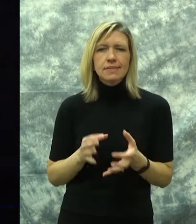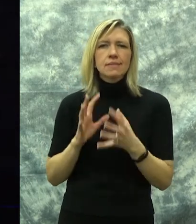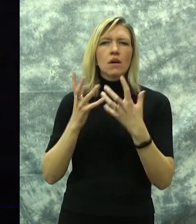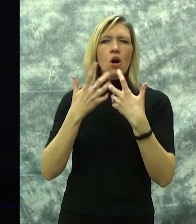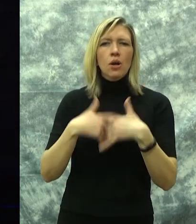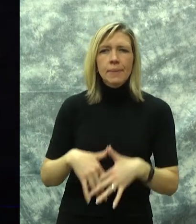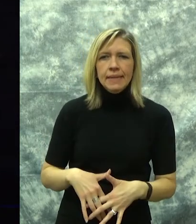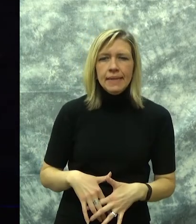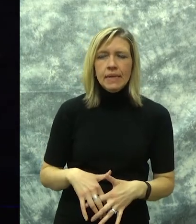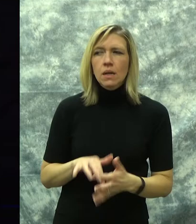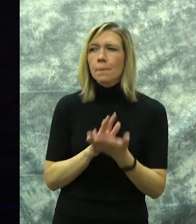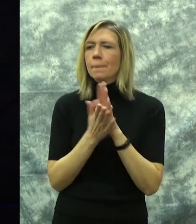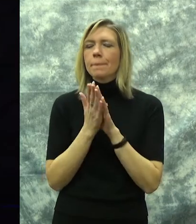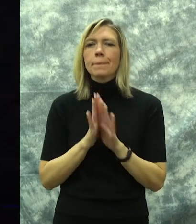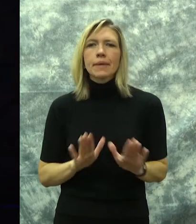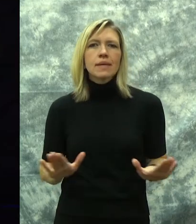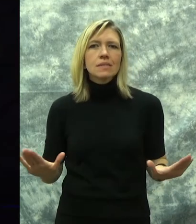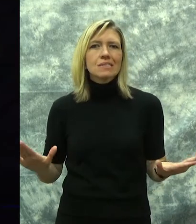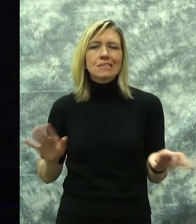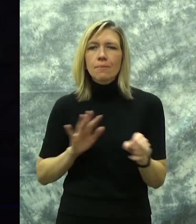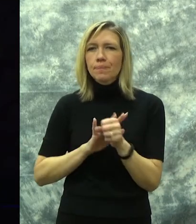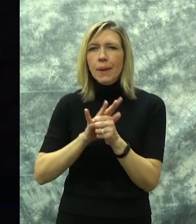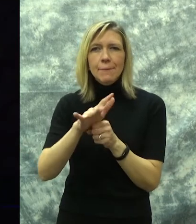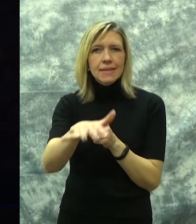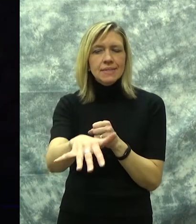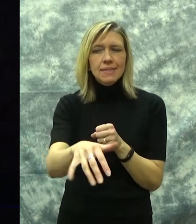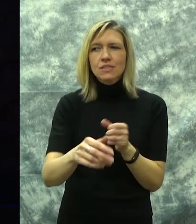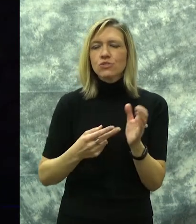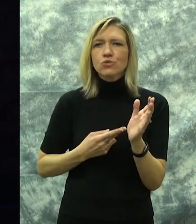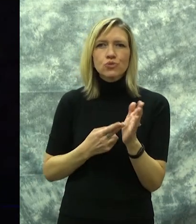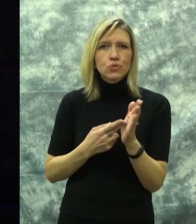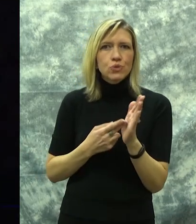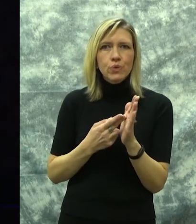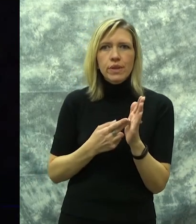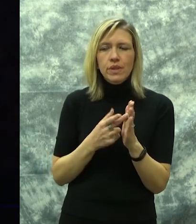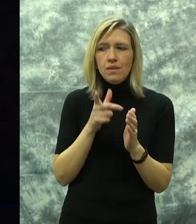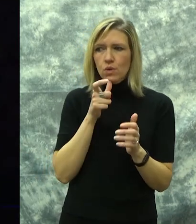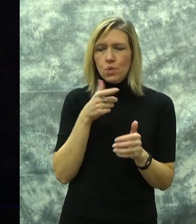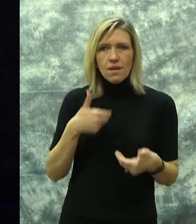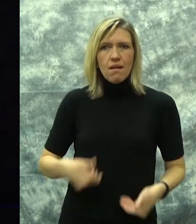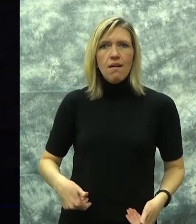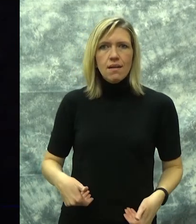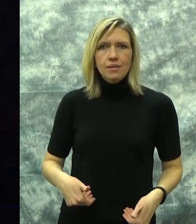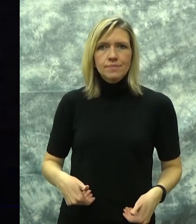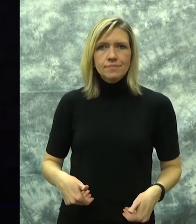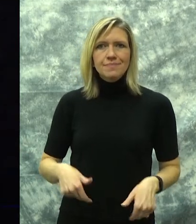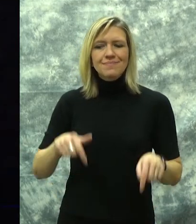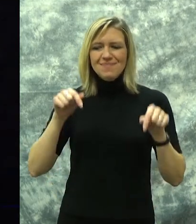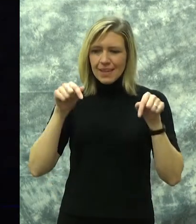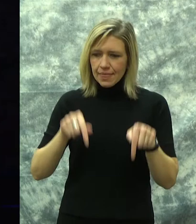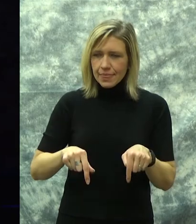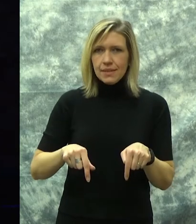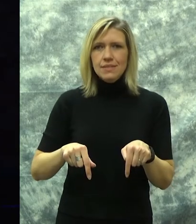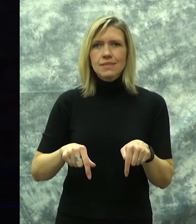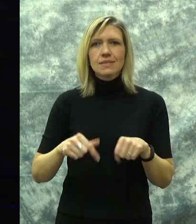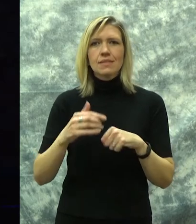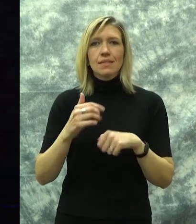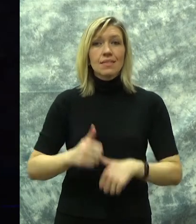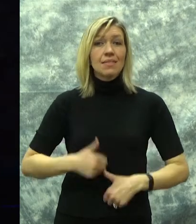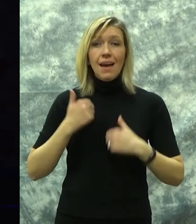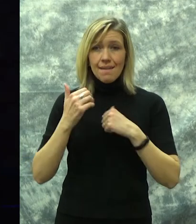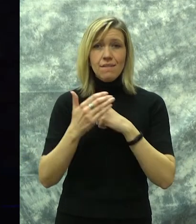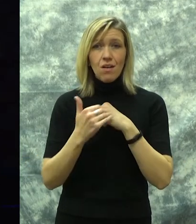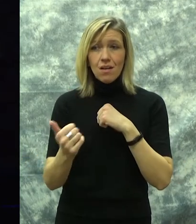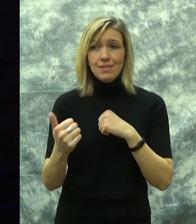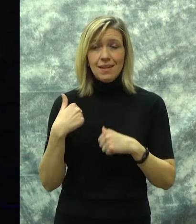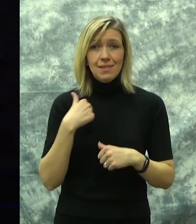to abundance, to the truth of who we really are. This is what life is calling to us to be and do